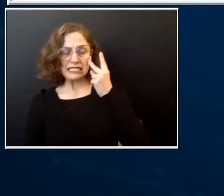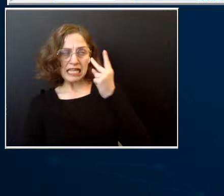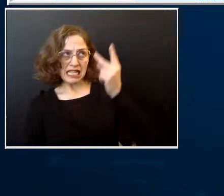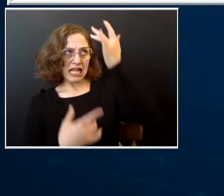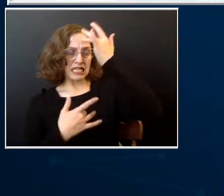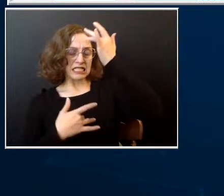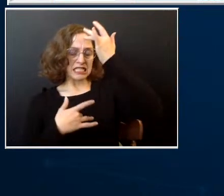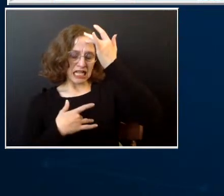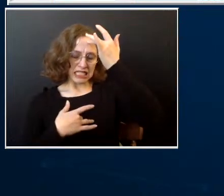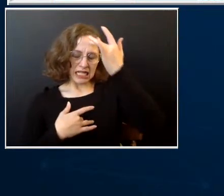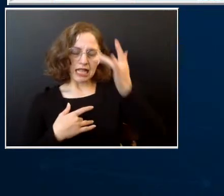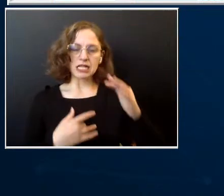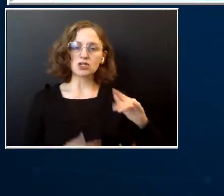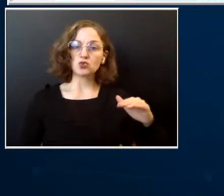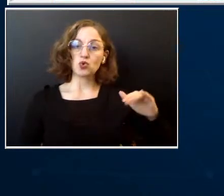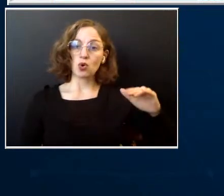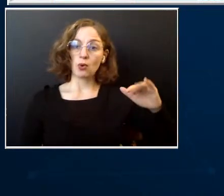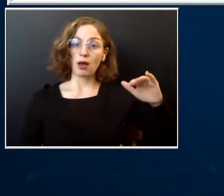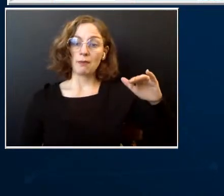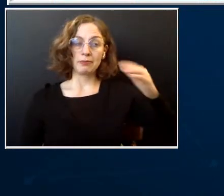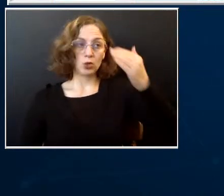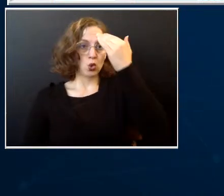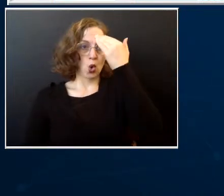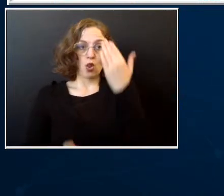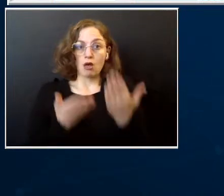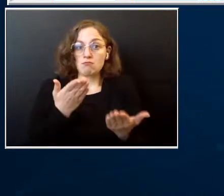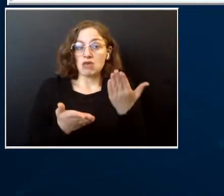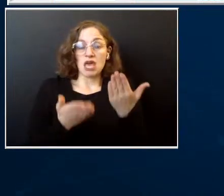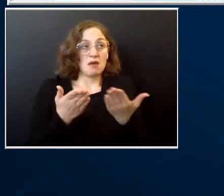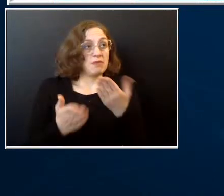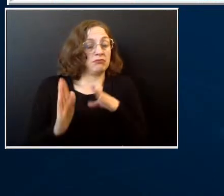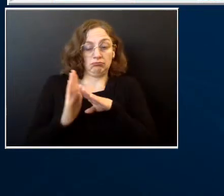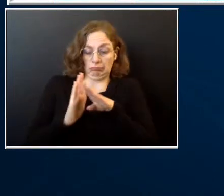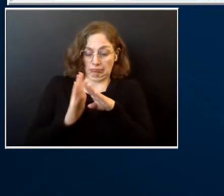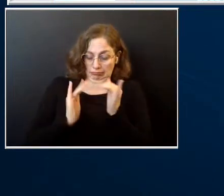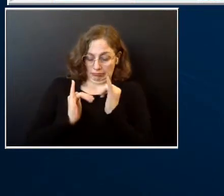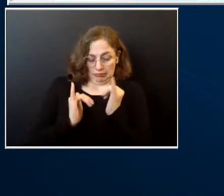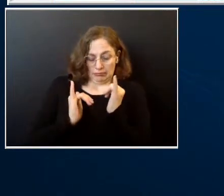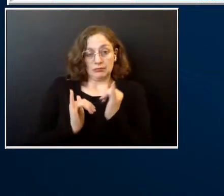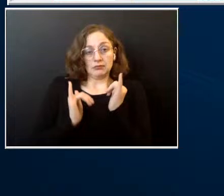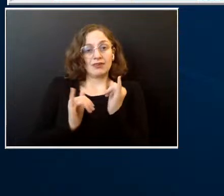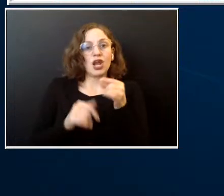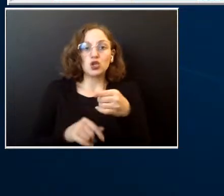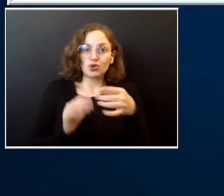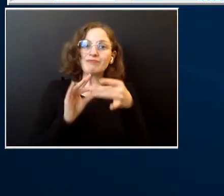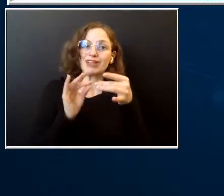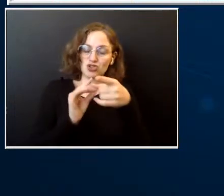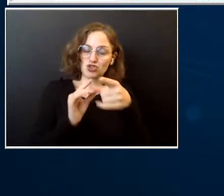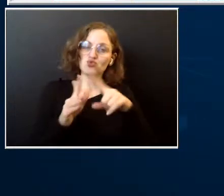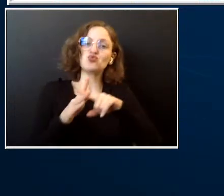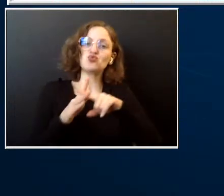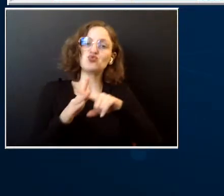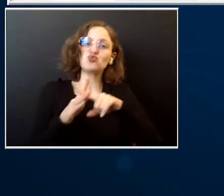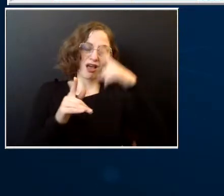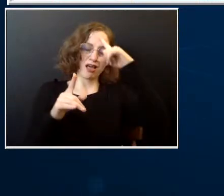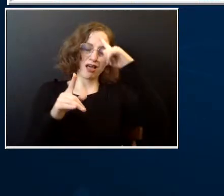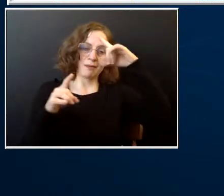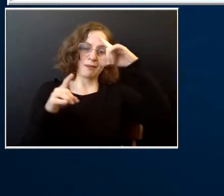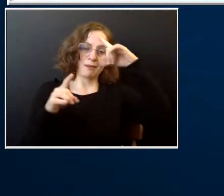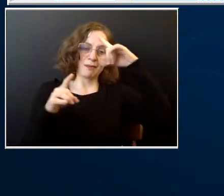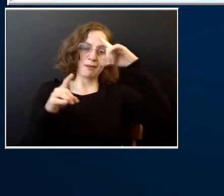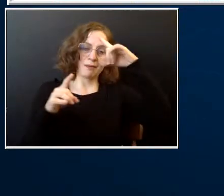that you may develop the same disease, and as you mentioned, you started passing out, having these episodes